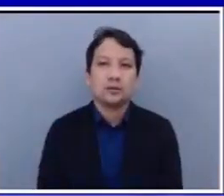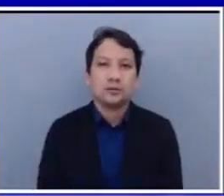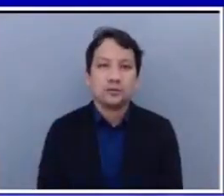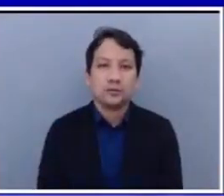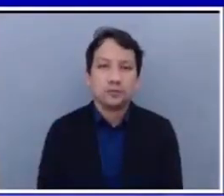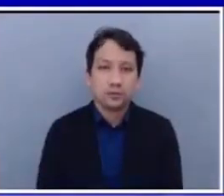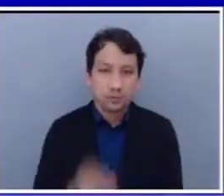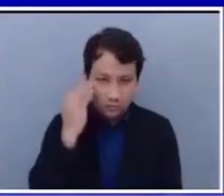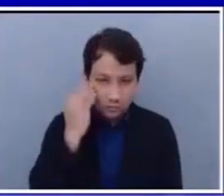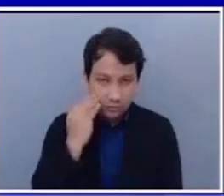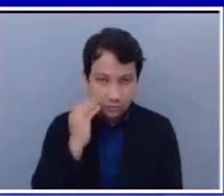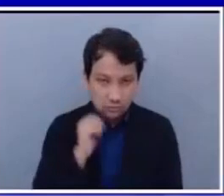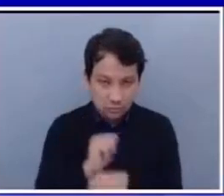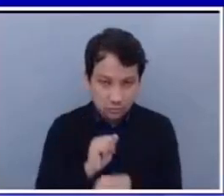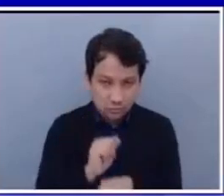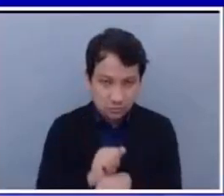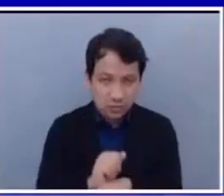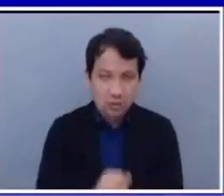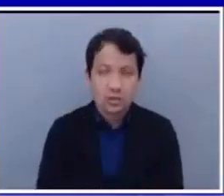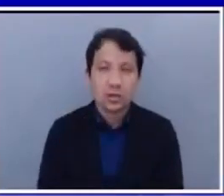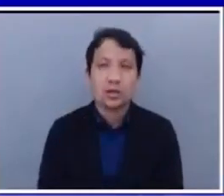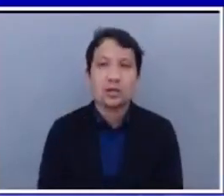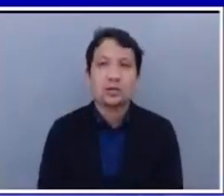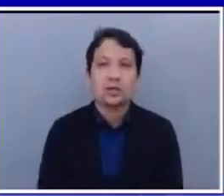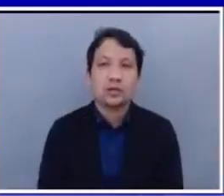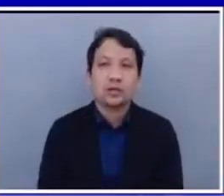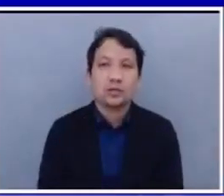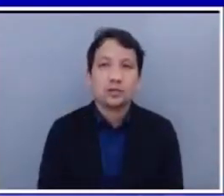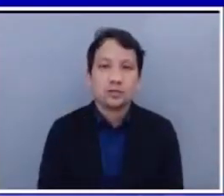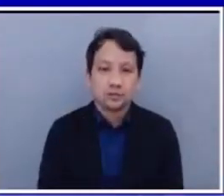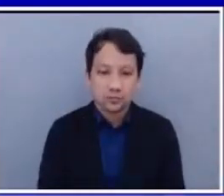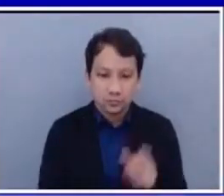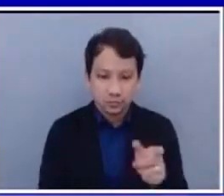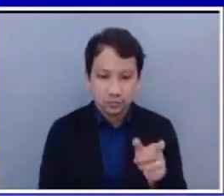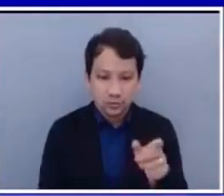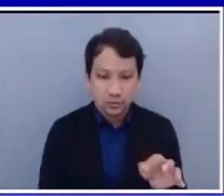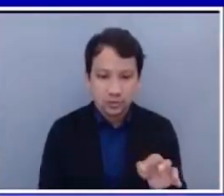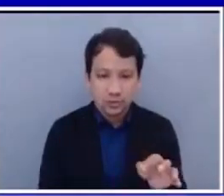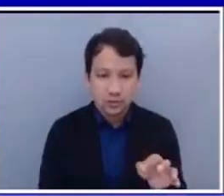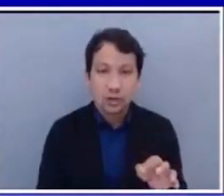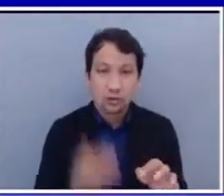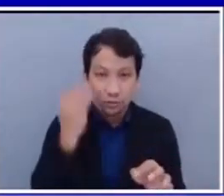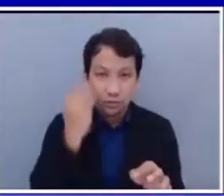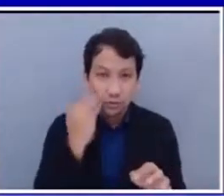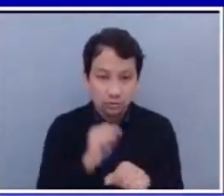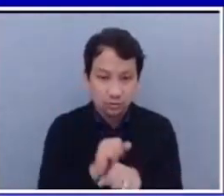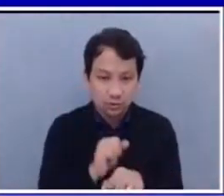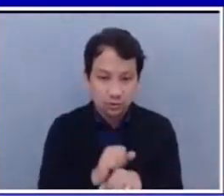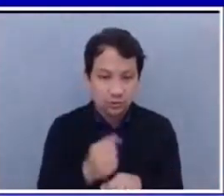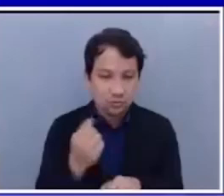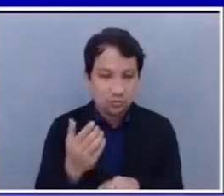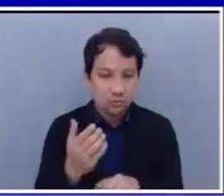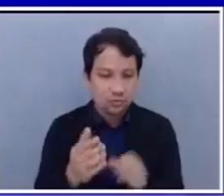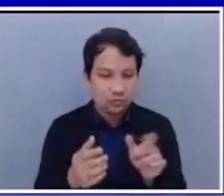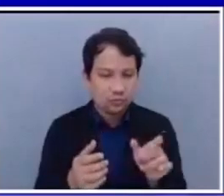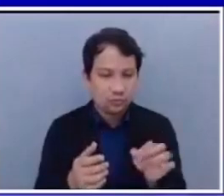underemployment, ang 2019, 13.8. 2020, 16.4.